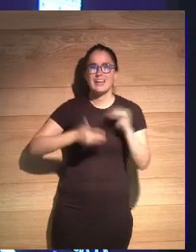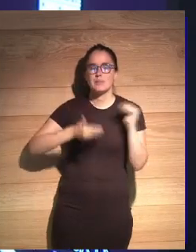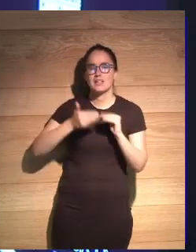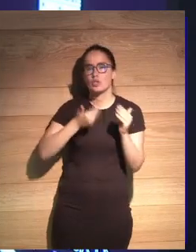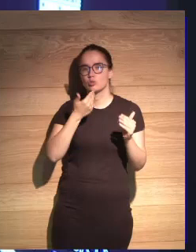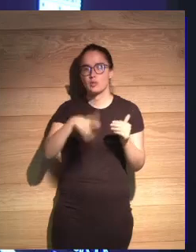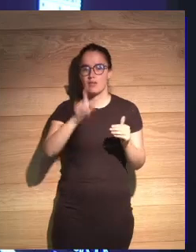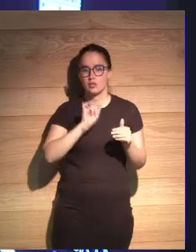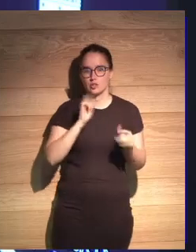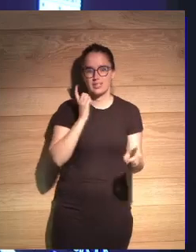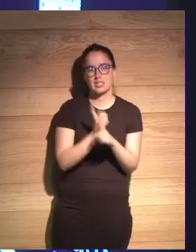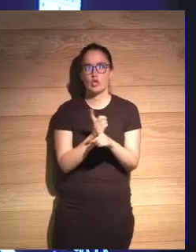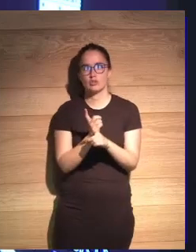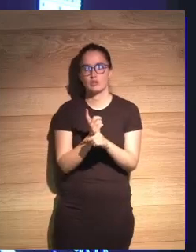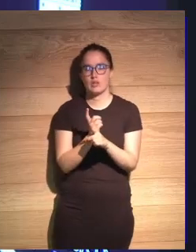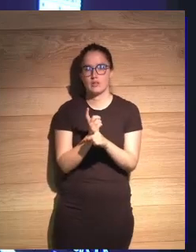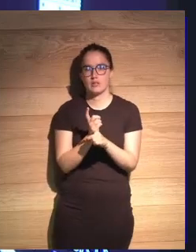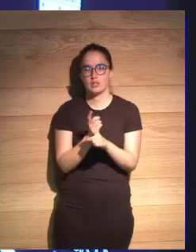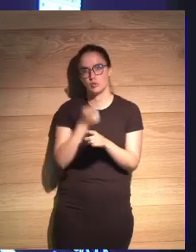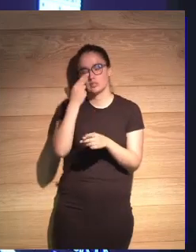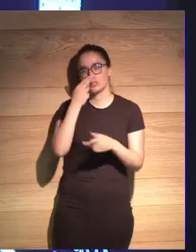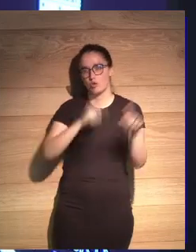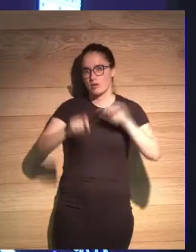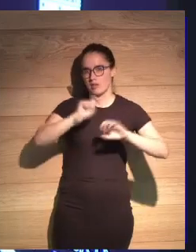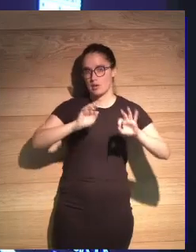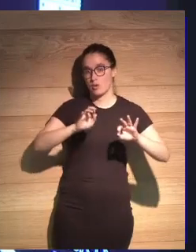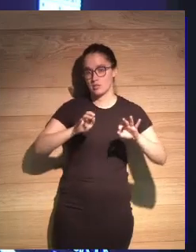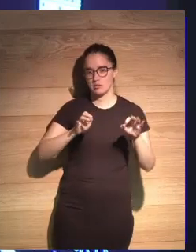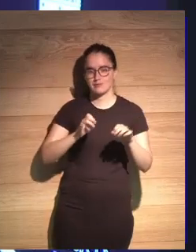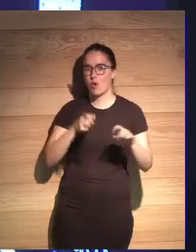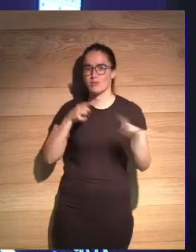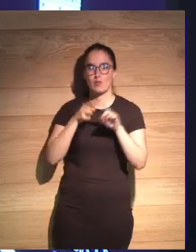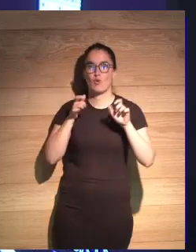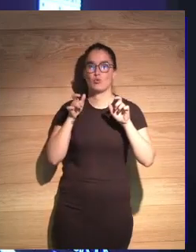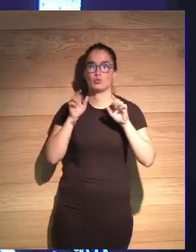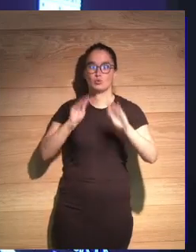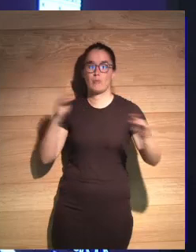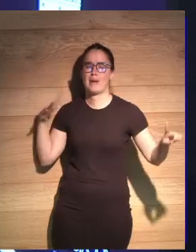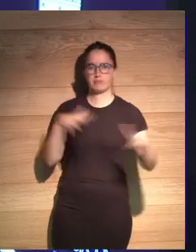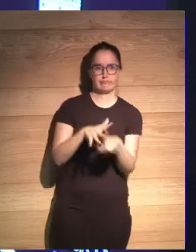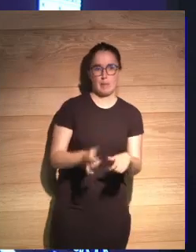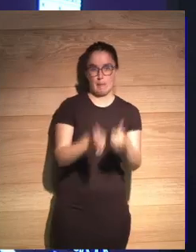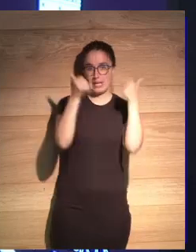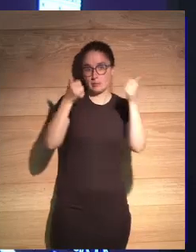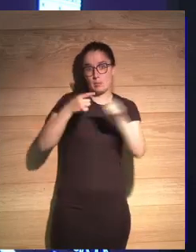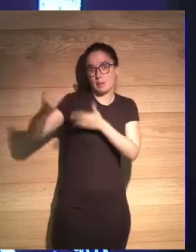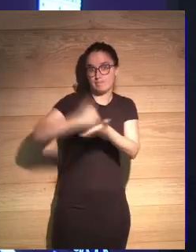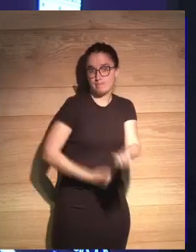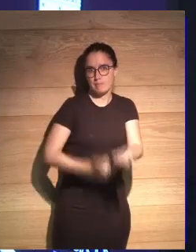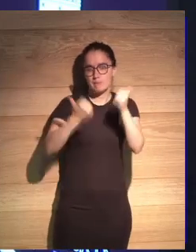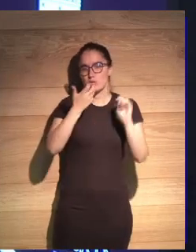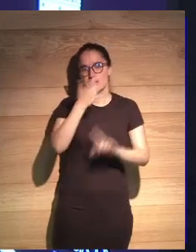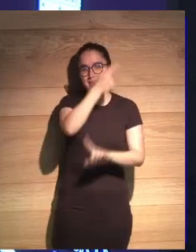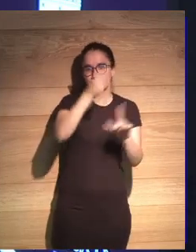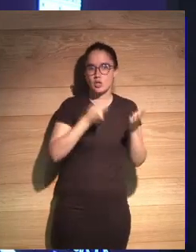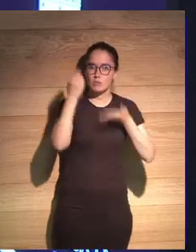games the way they want, and to restrict them really opposes their business interests, because they